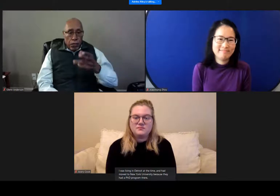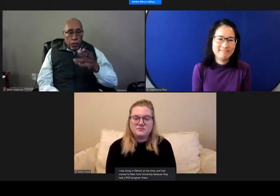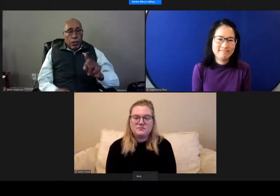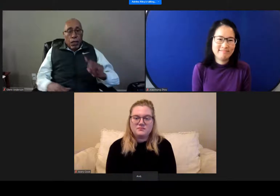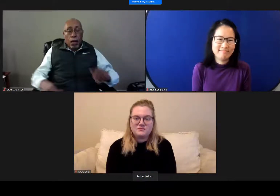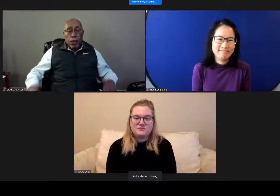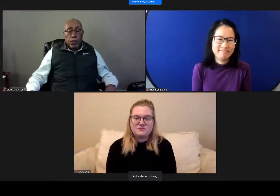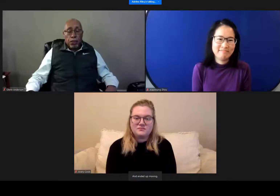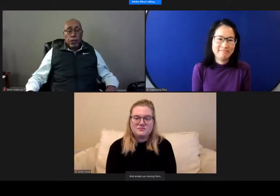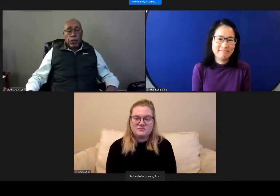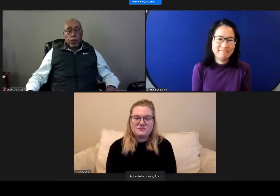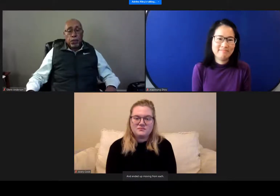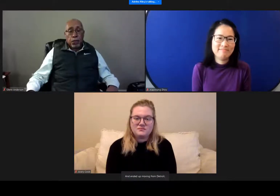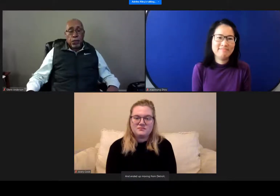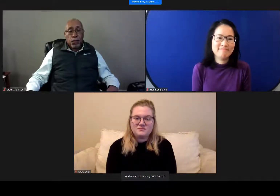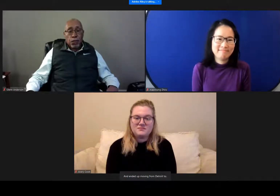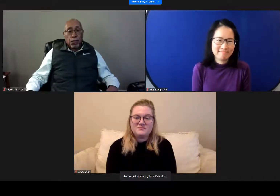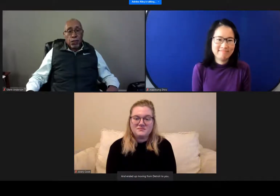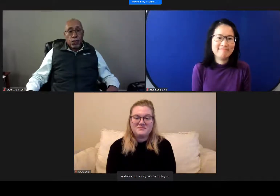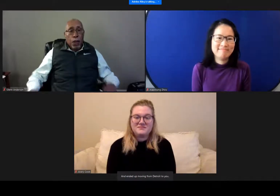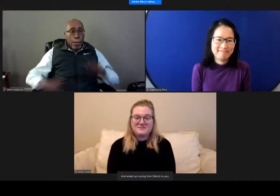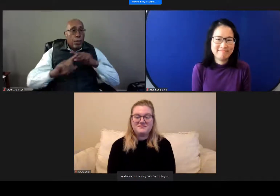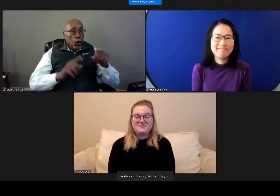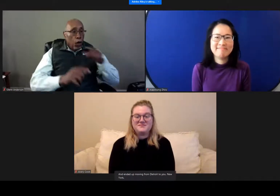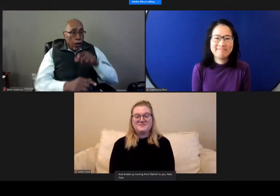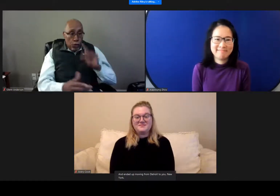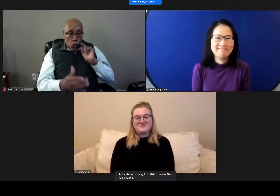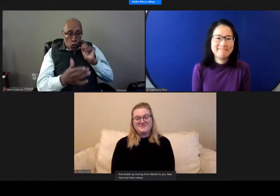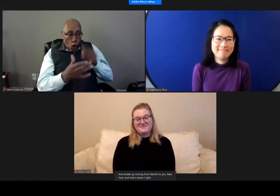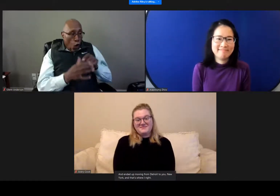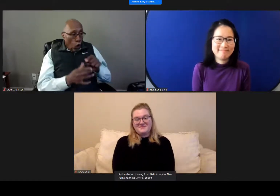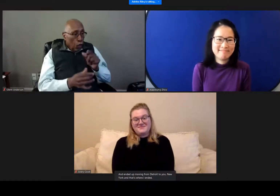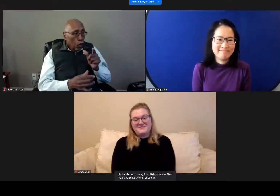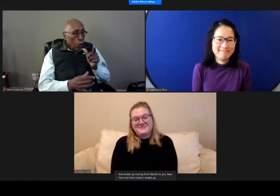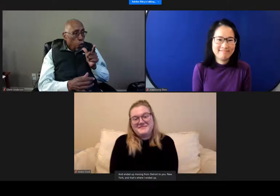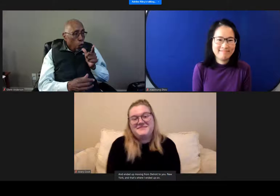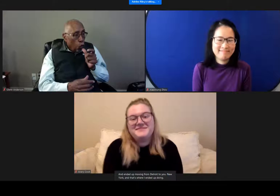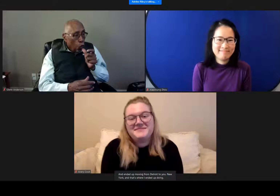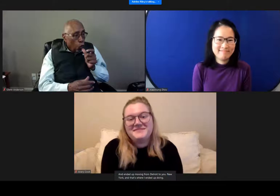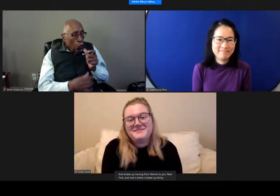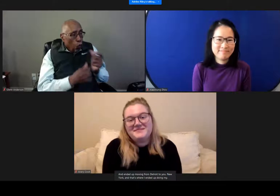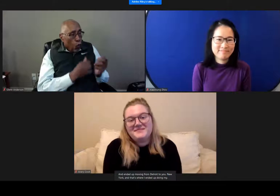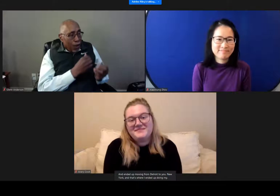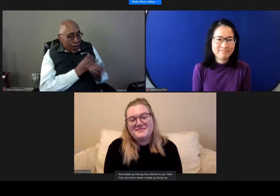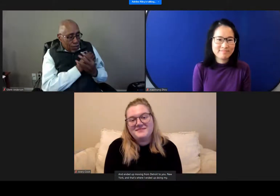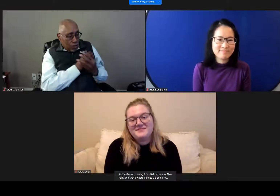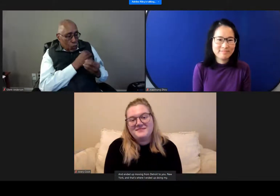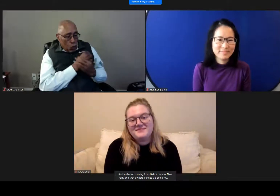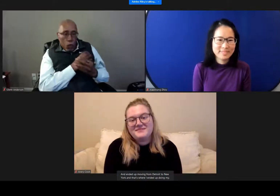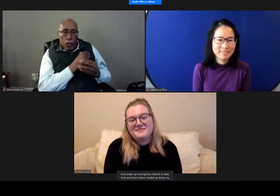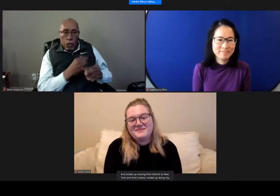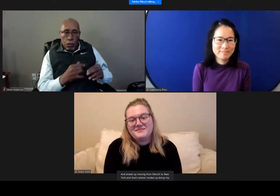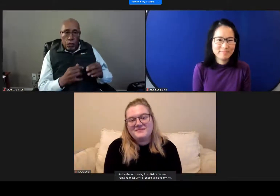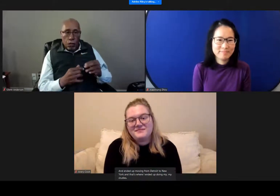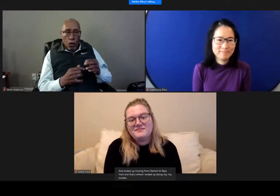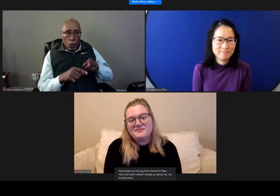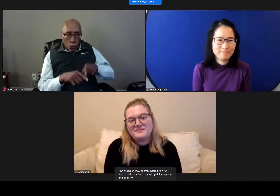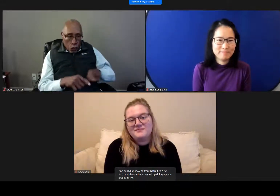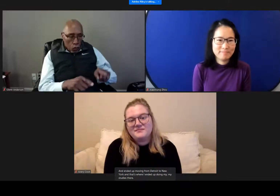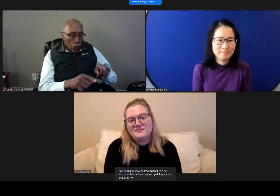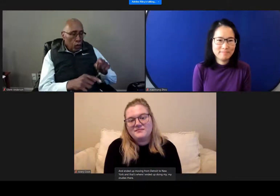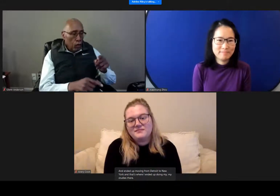And ended up moving from Detroit to New York, and that's where I ended up doing my studies